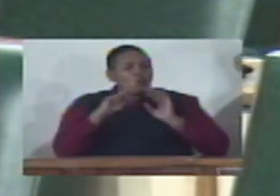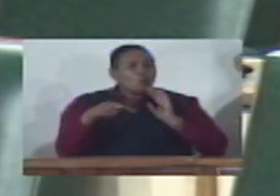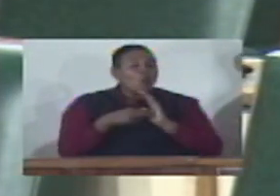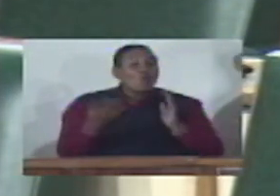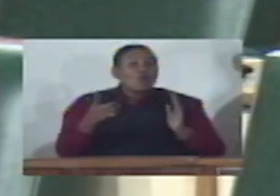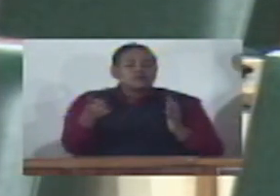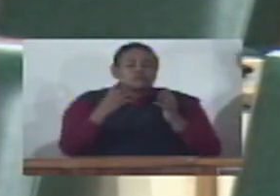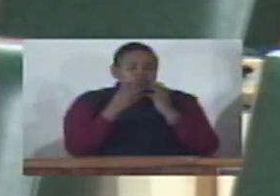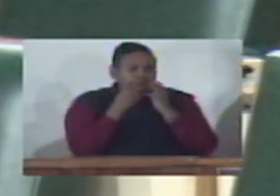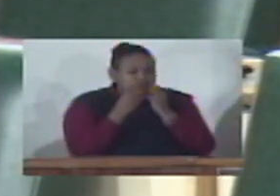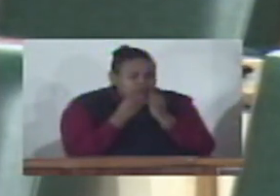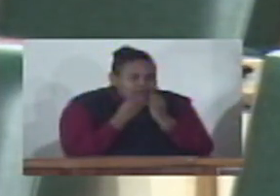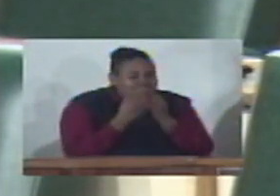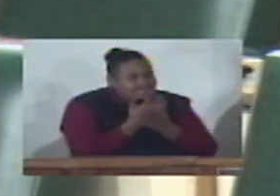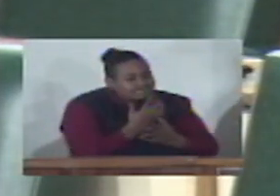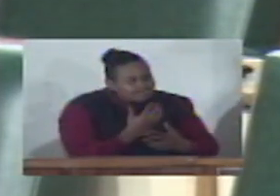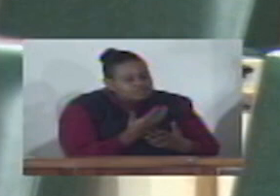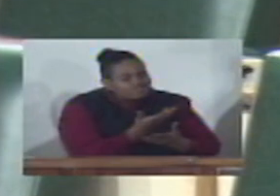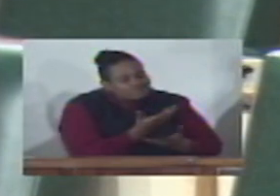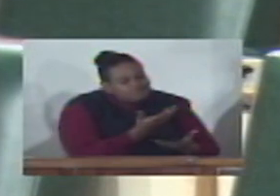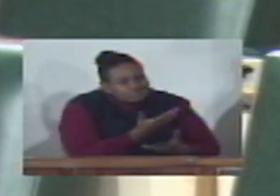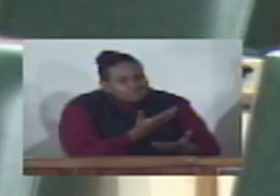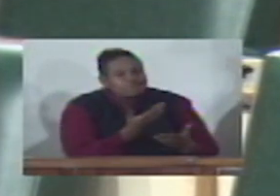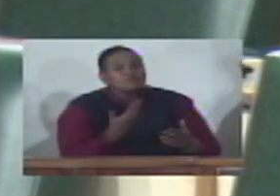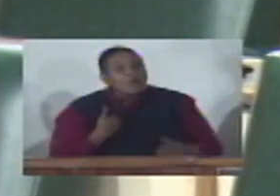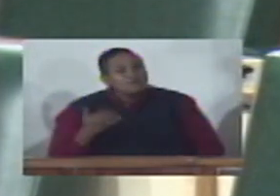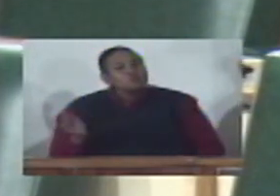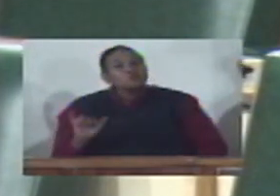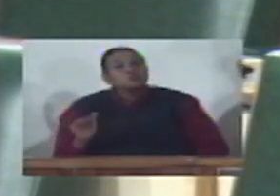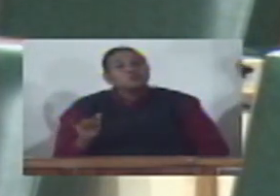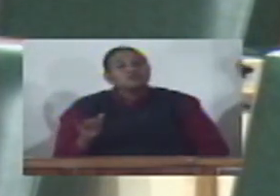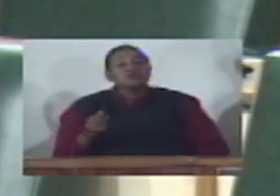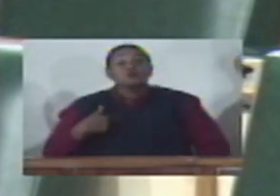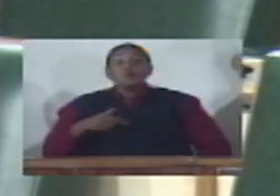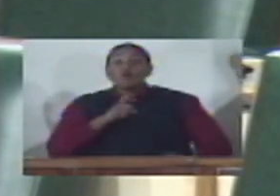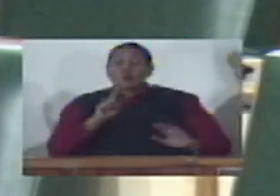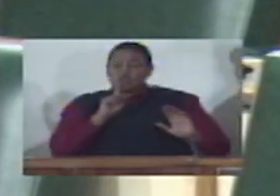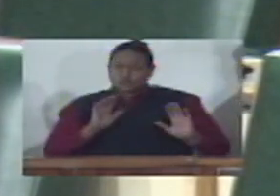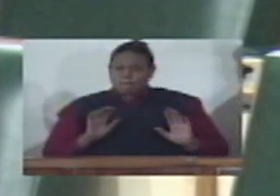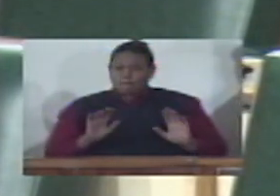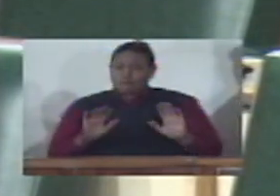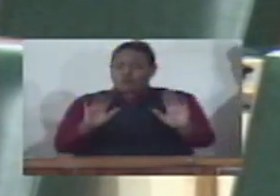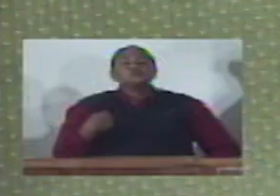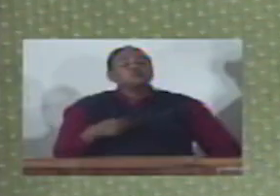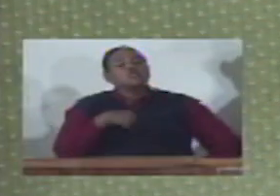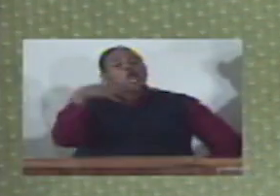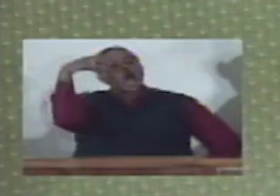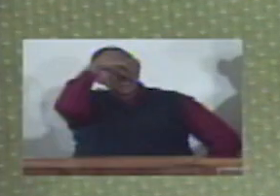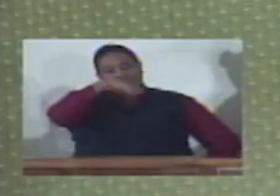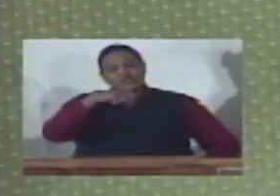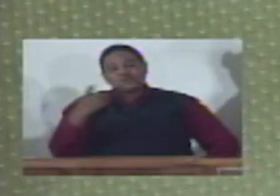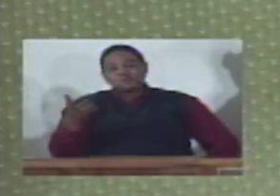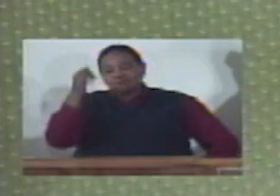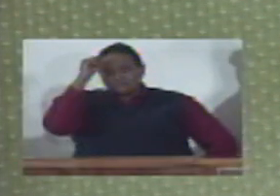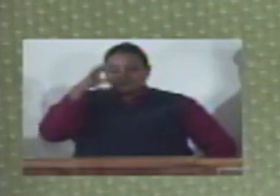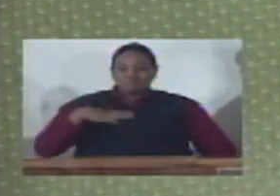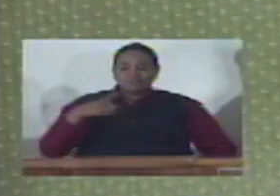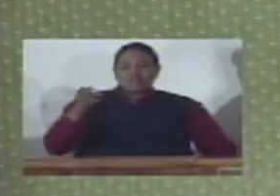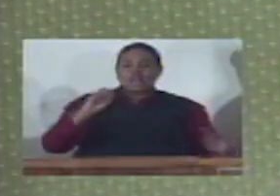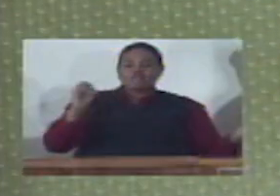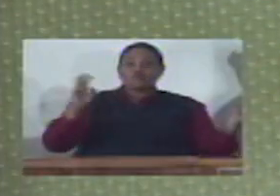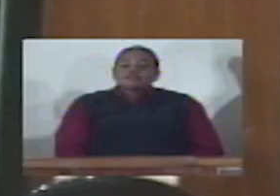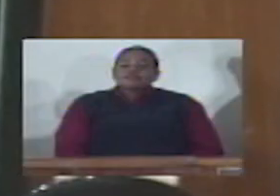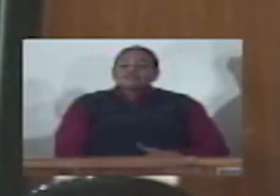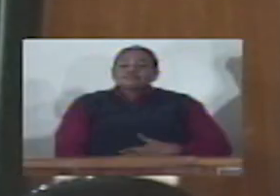as nurturers. We want to boost the participation of fathers in the household.